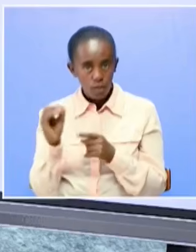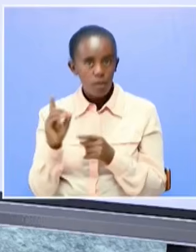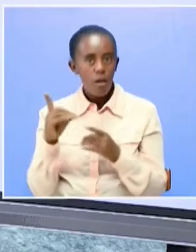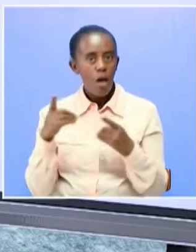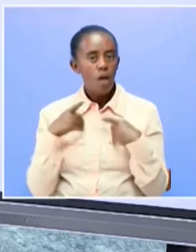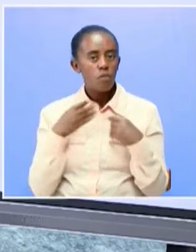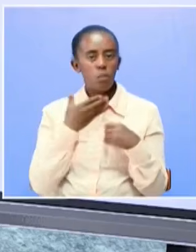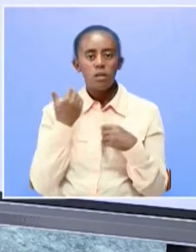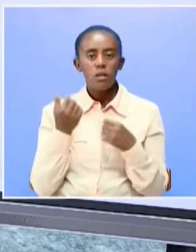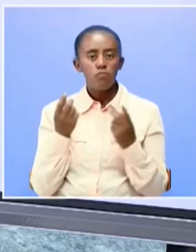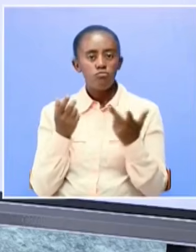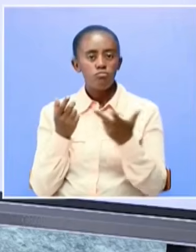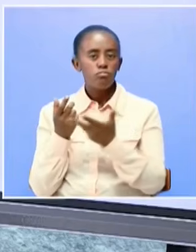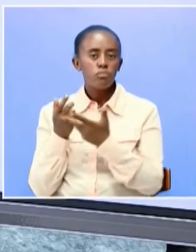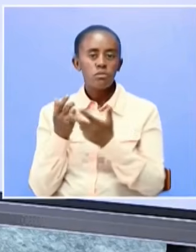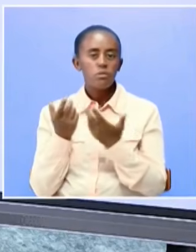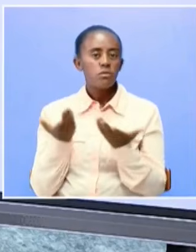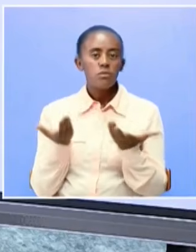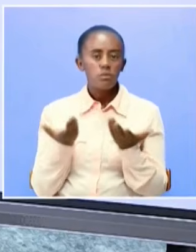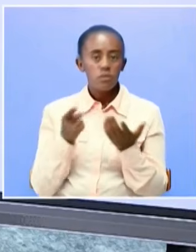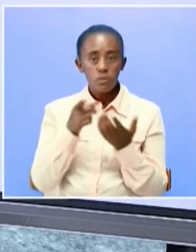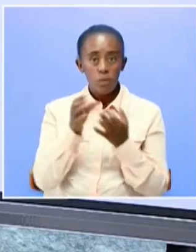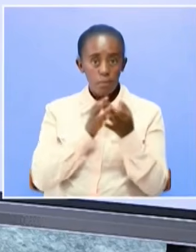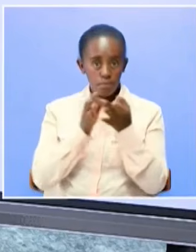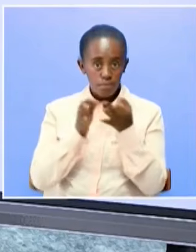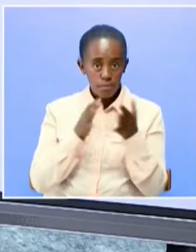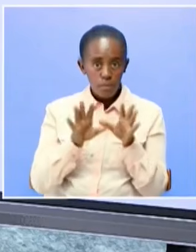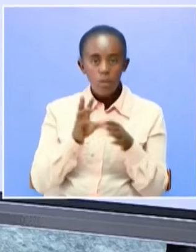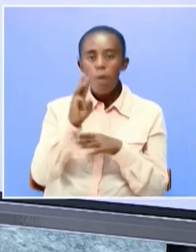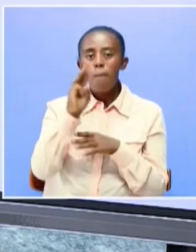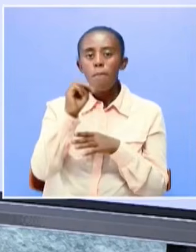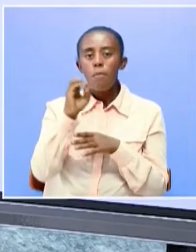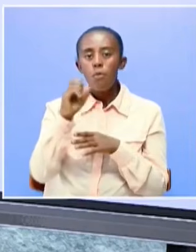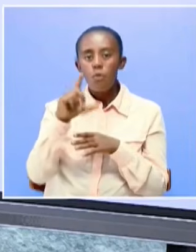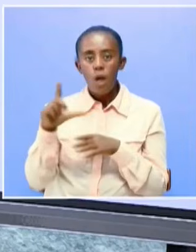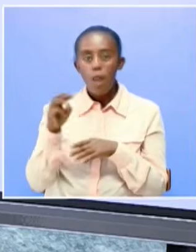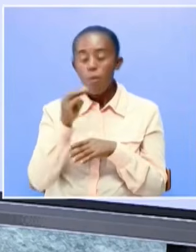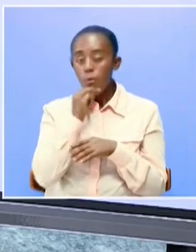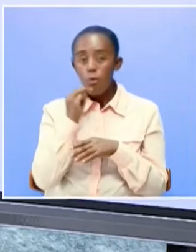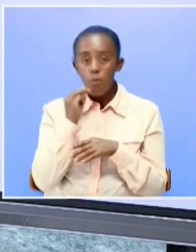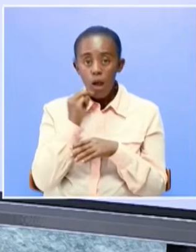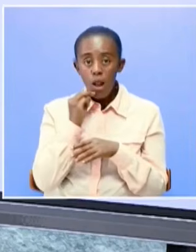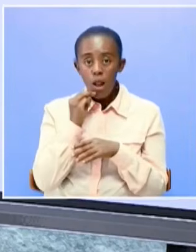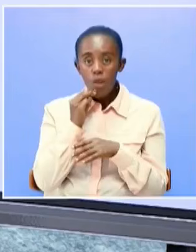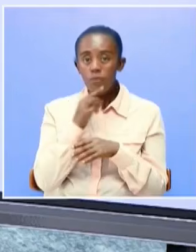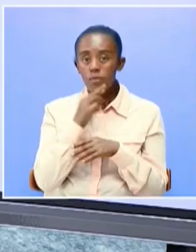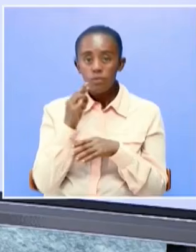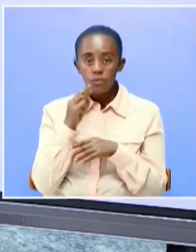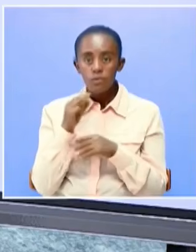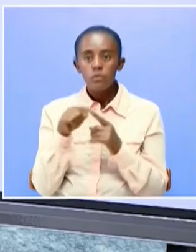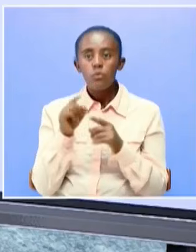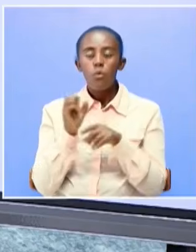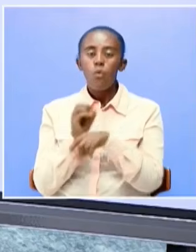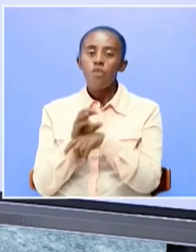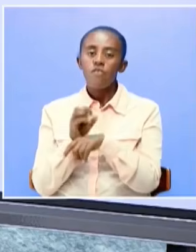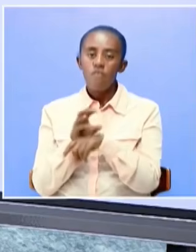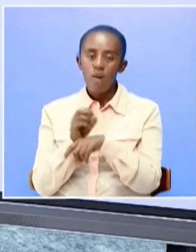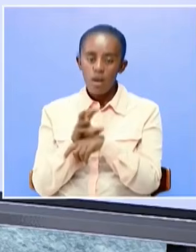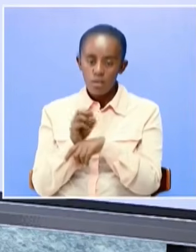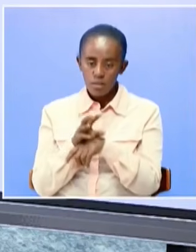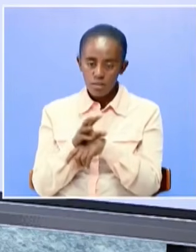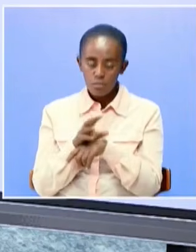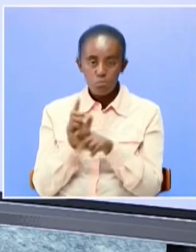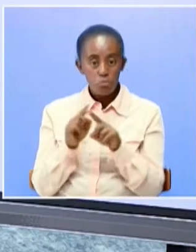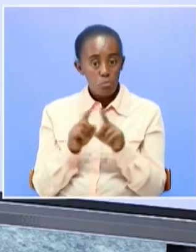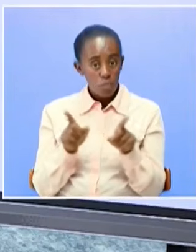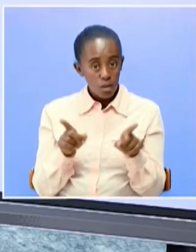As we just mentioned or on the topic, modal, we can use them to give what? Advice.